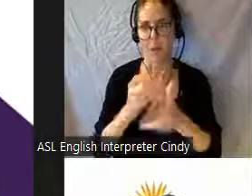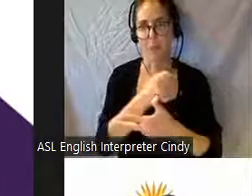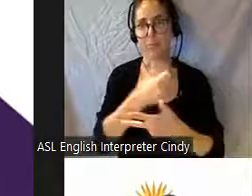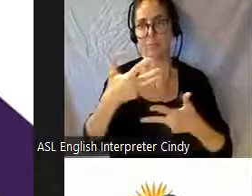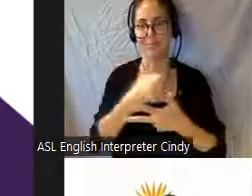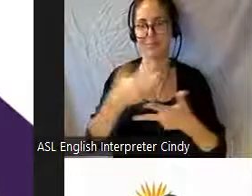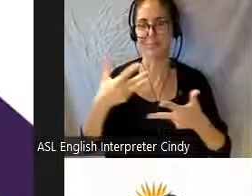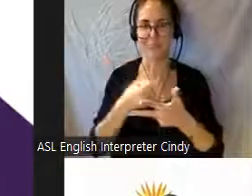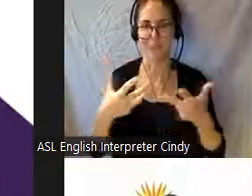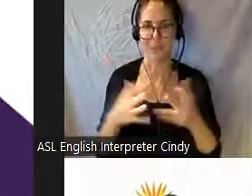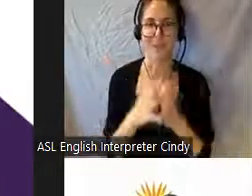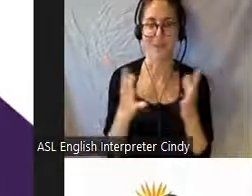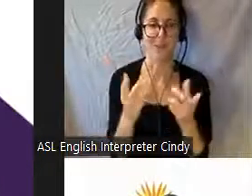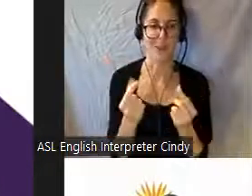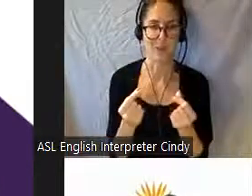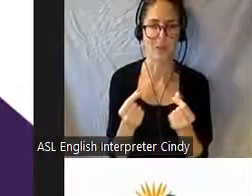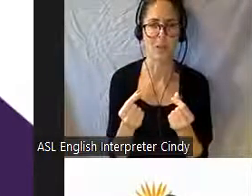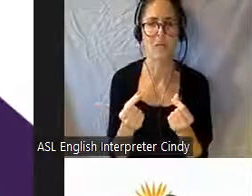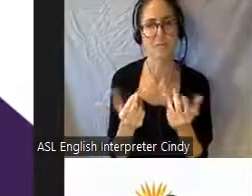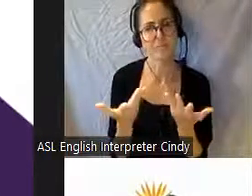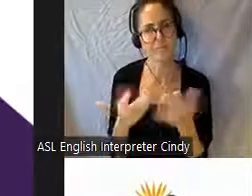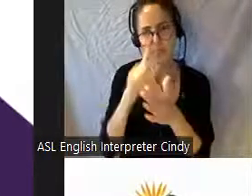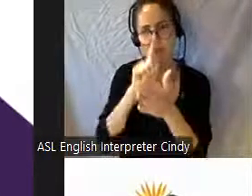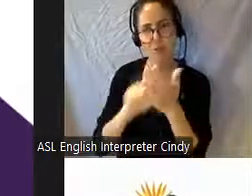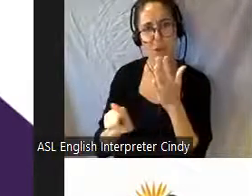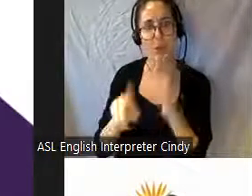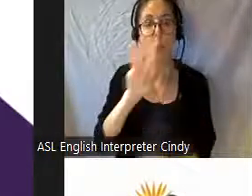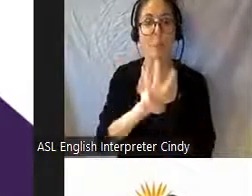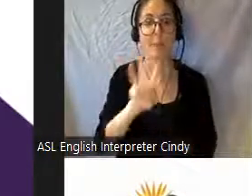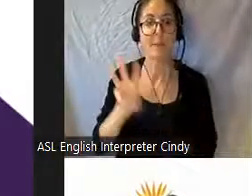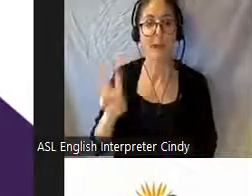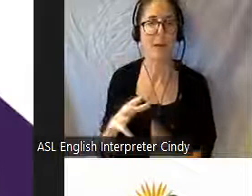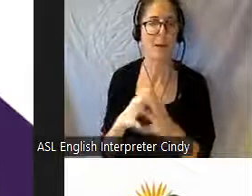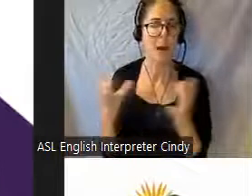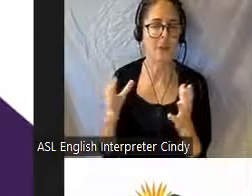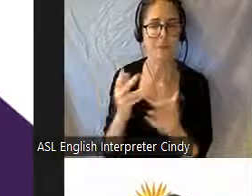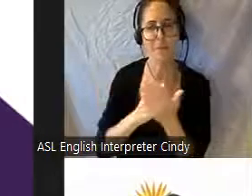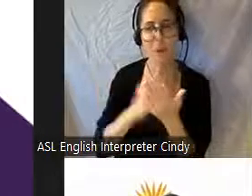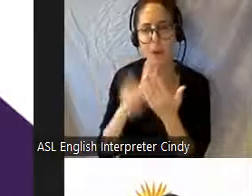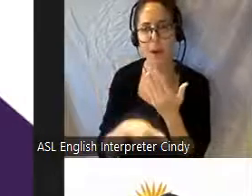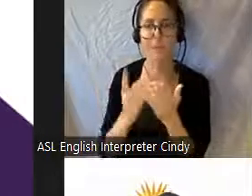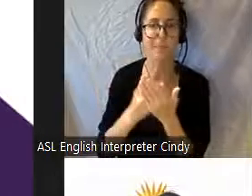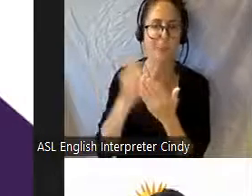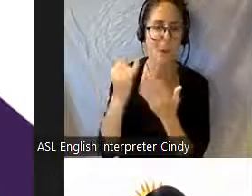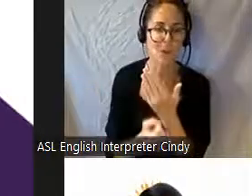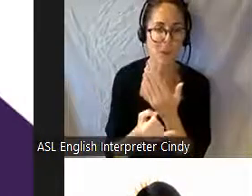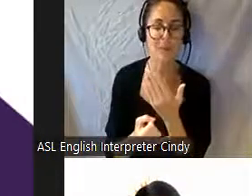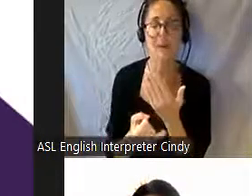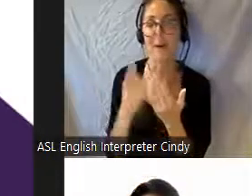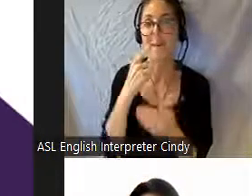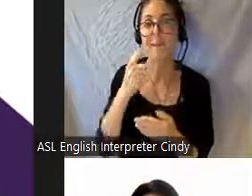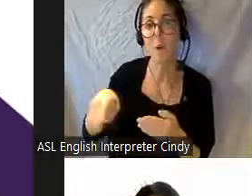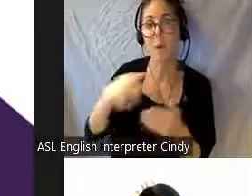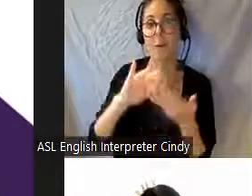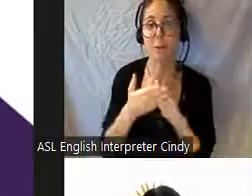I encourage you to look at our website because there's many initiatives, programs that we provide to individuals in the community as well as